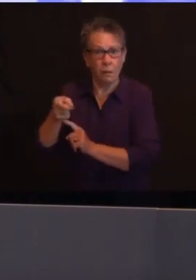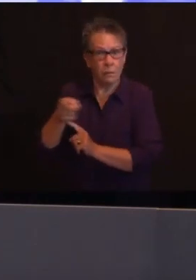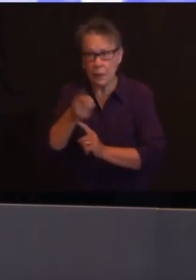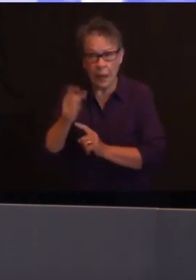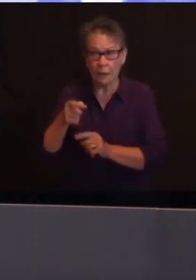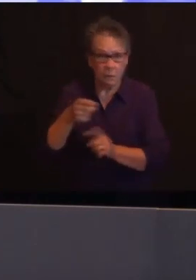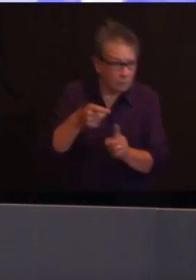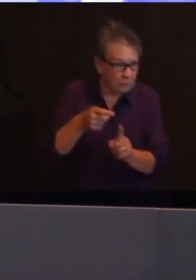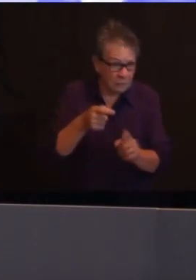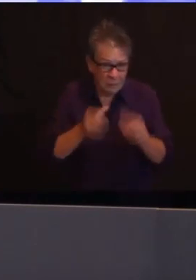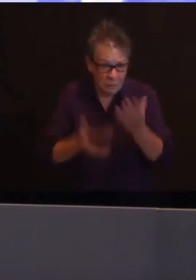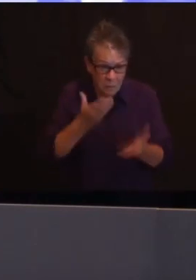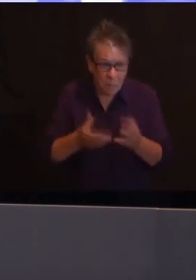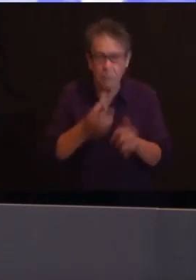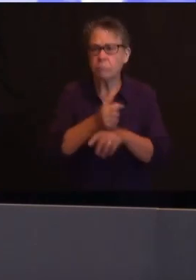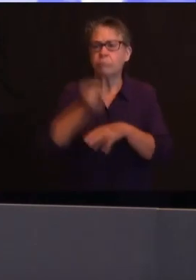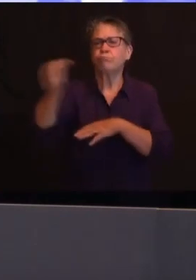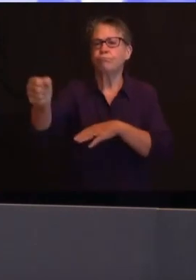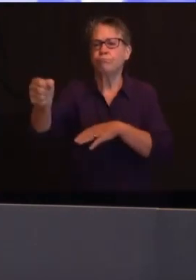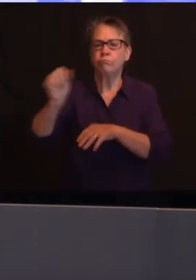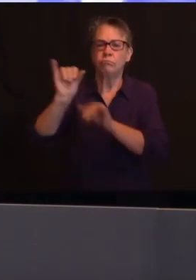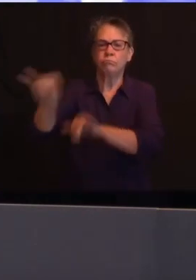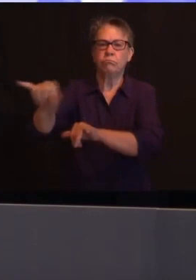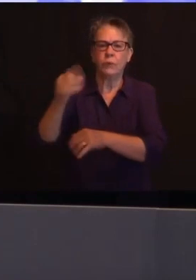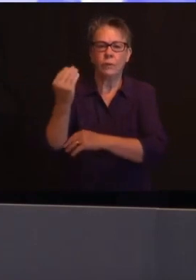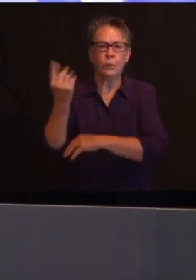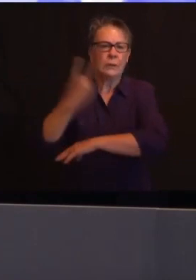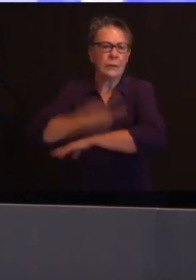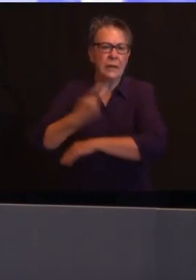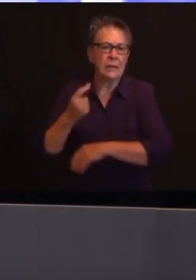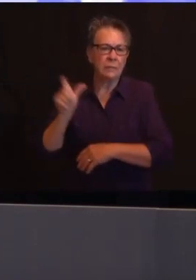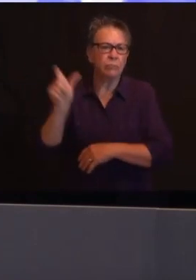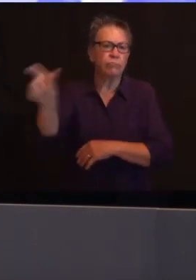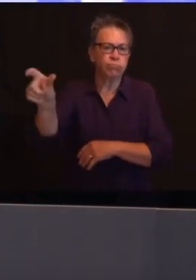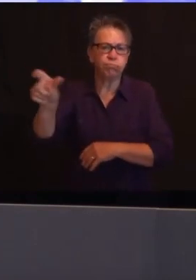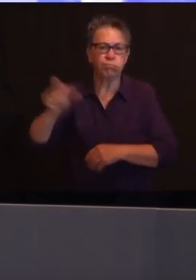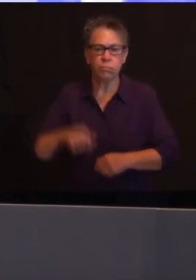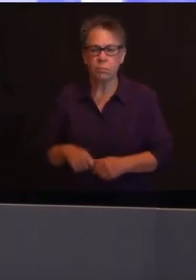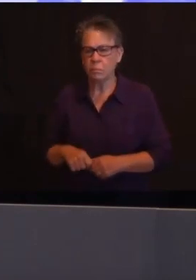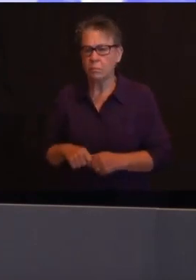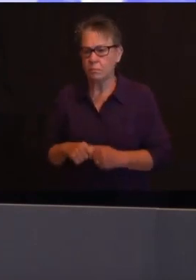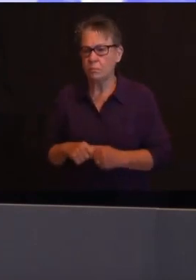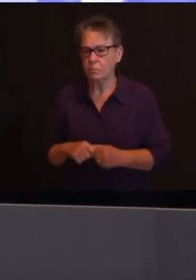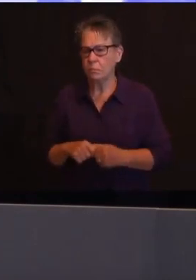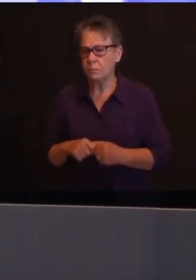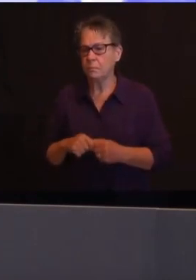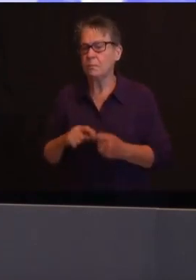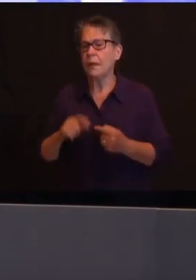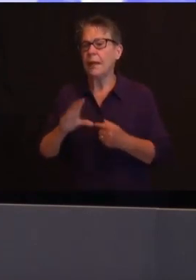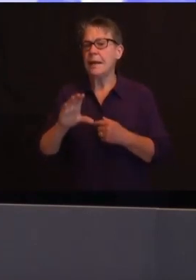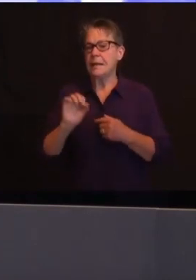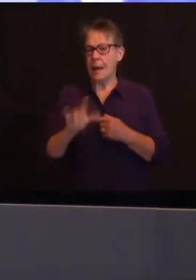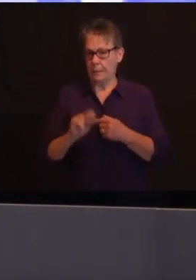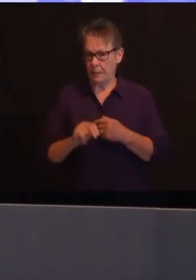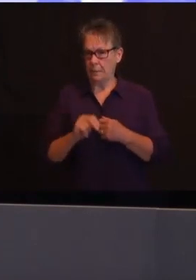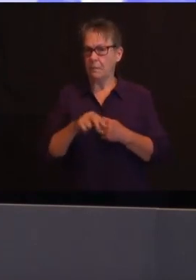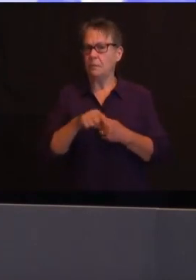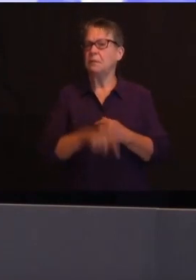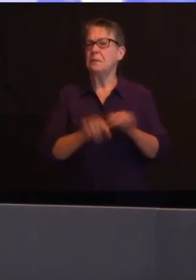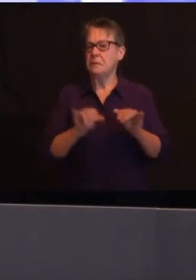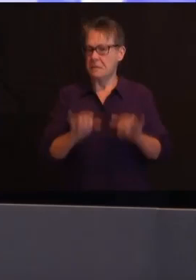from their loved ones during a quarantine period. Neighboring Camden County also has hotel rooms available and